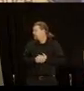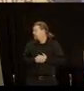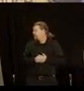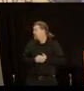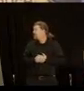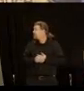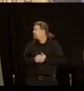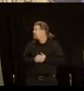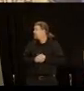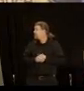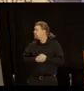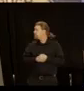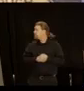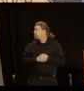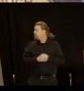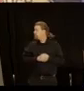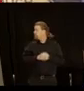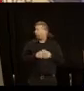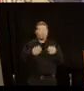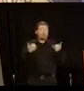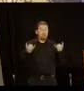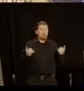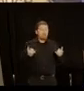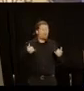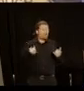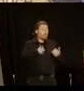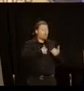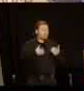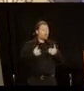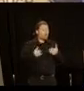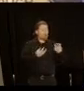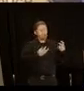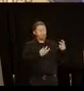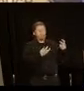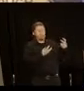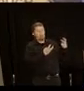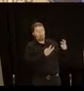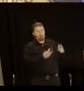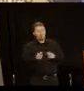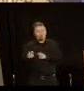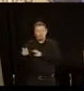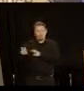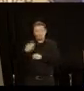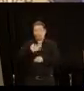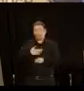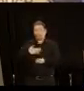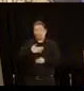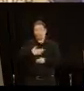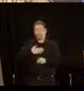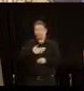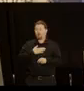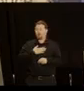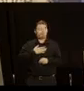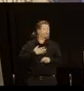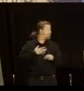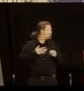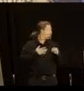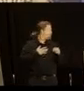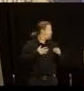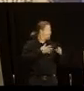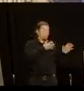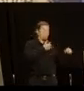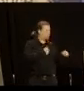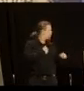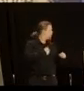At this point, we have a little bit of a transition. These fine ladies, excuse